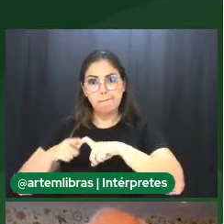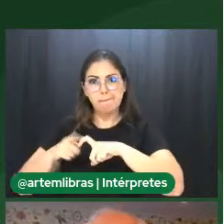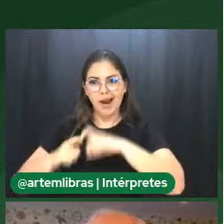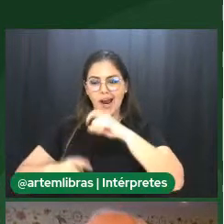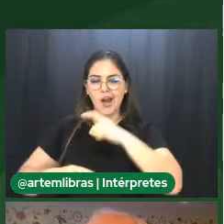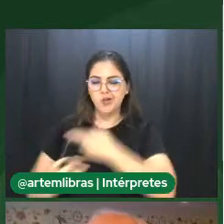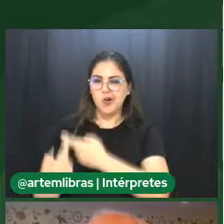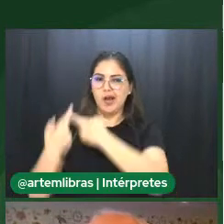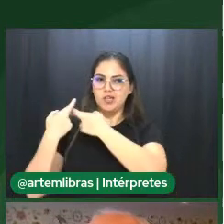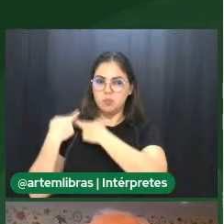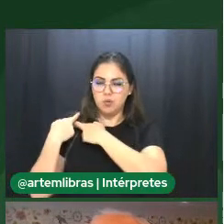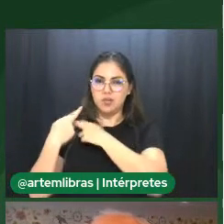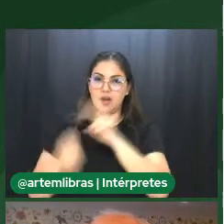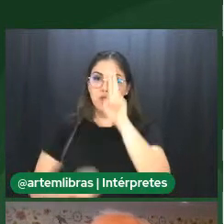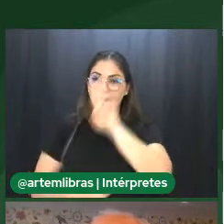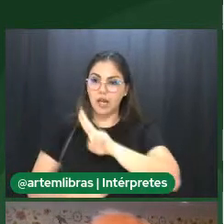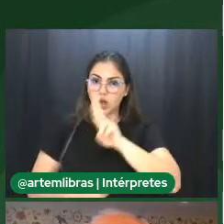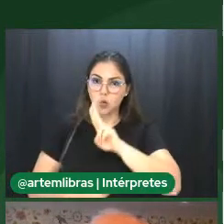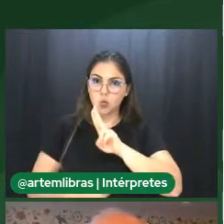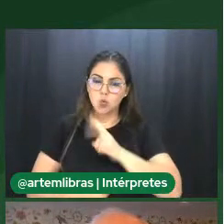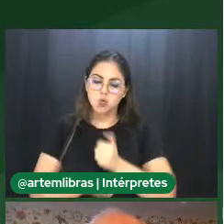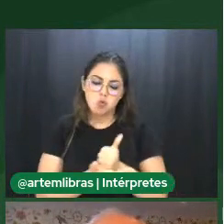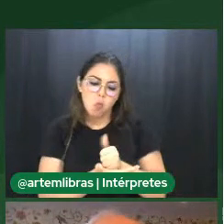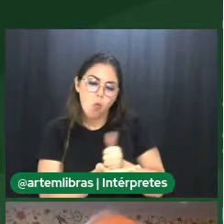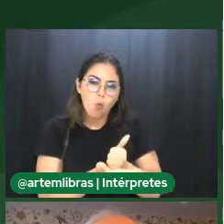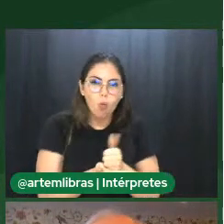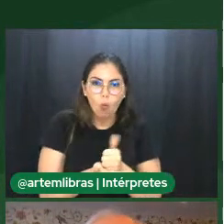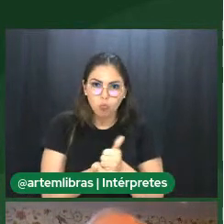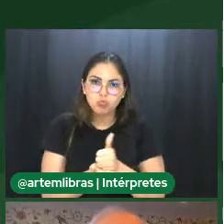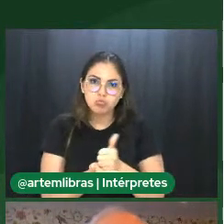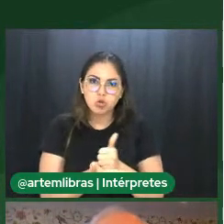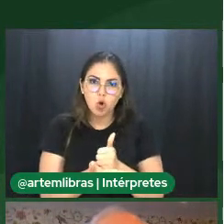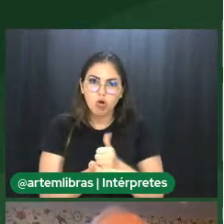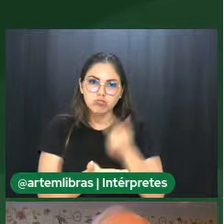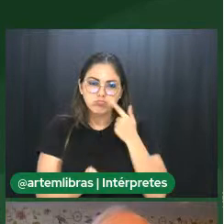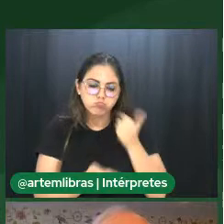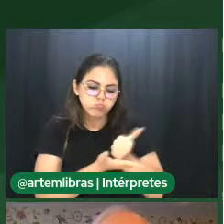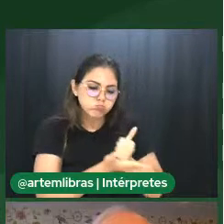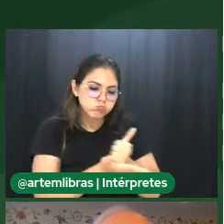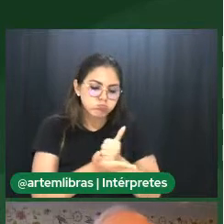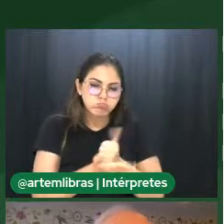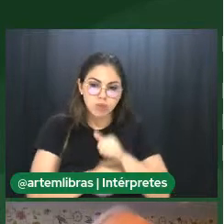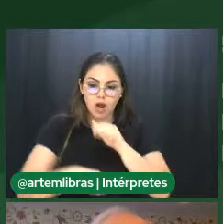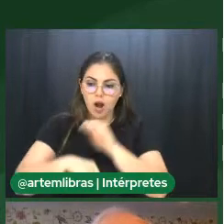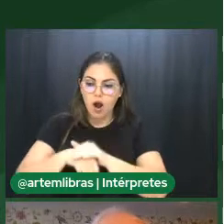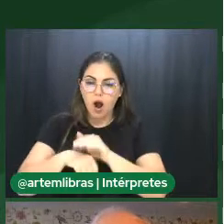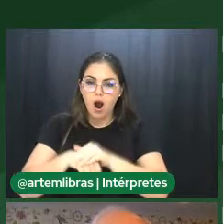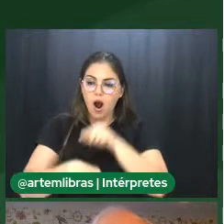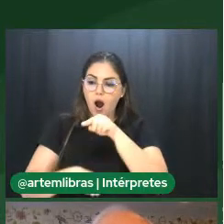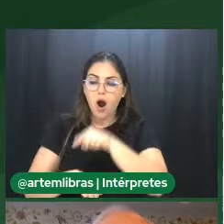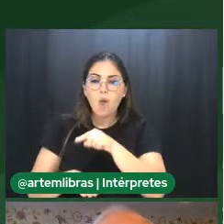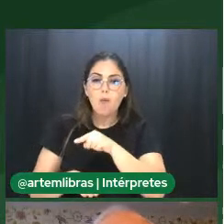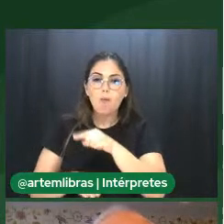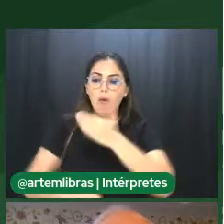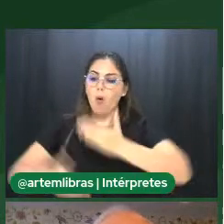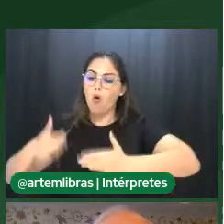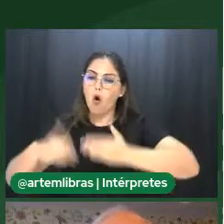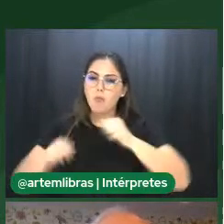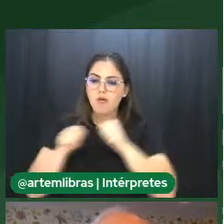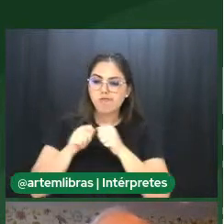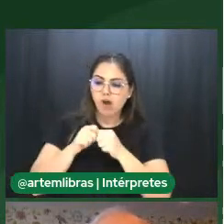incisions, and then these devices get placed very carefully and precisely deep into the human